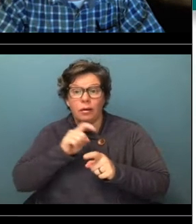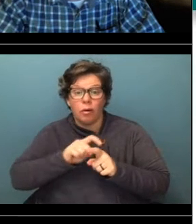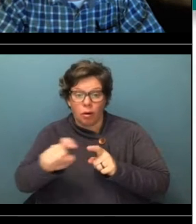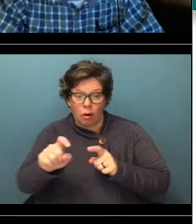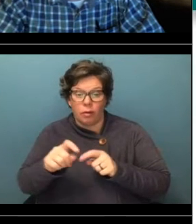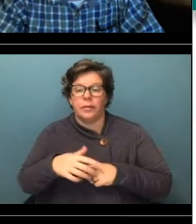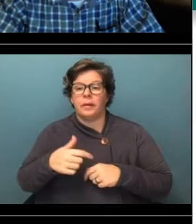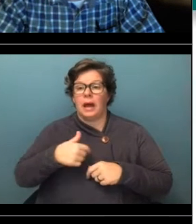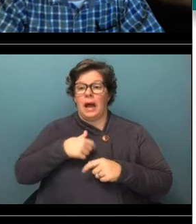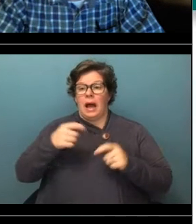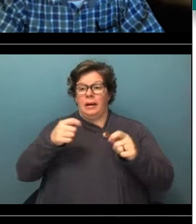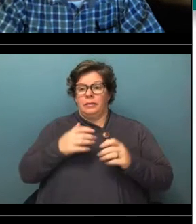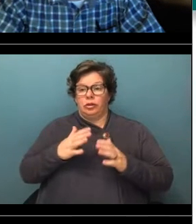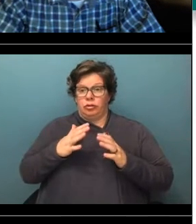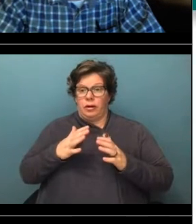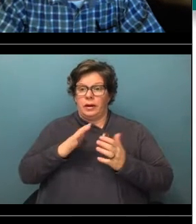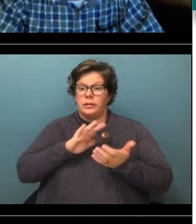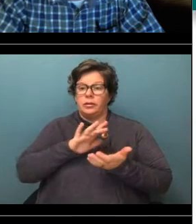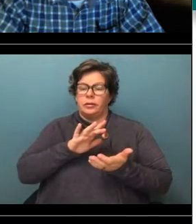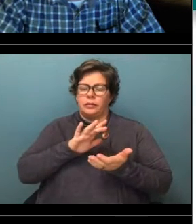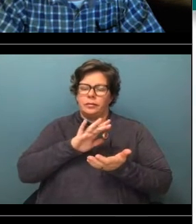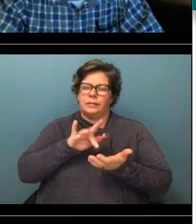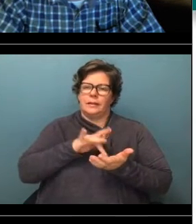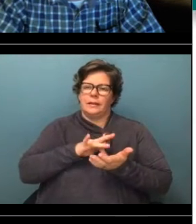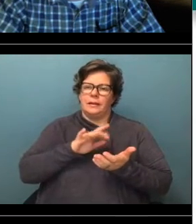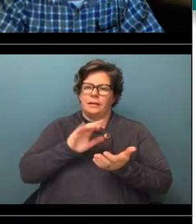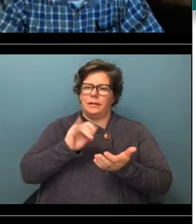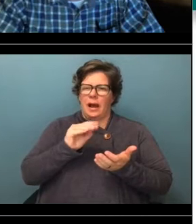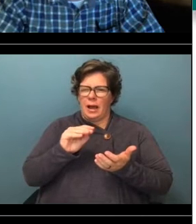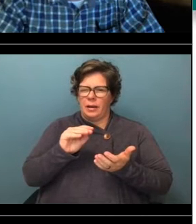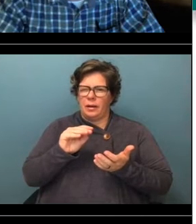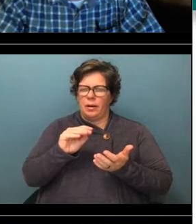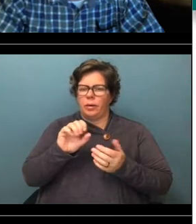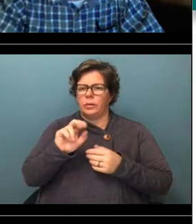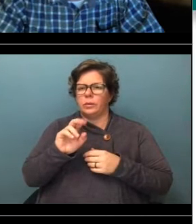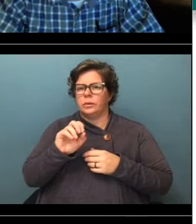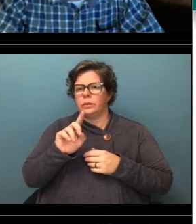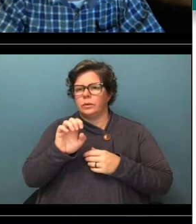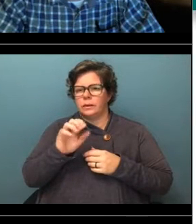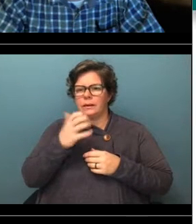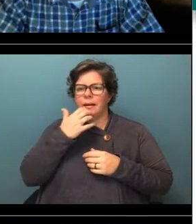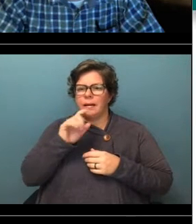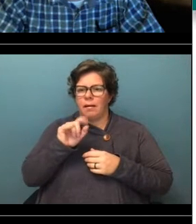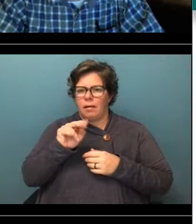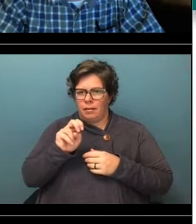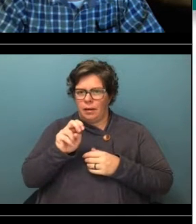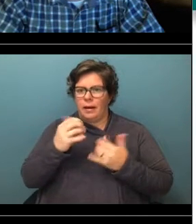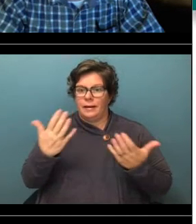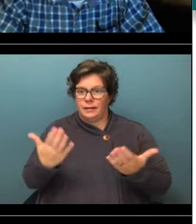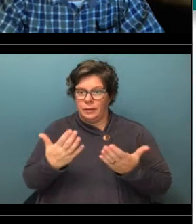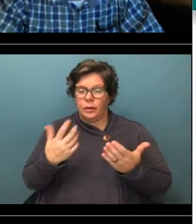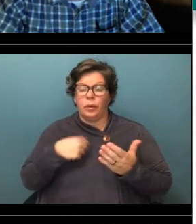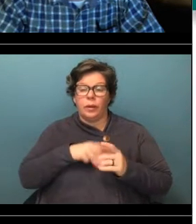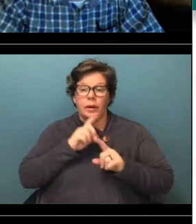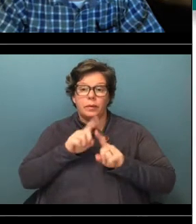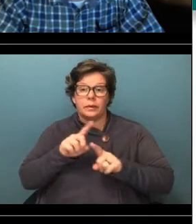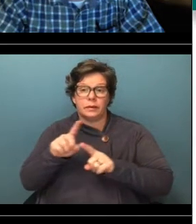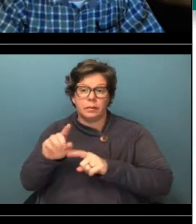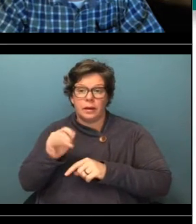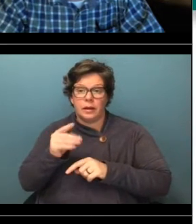the director of Idaho Crisis and Suicide Hotline. And right now in Idaho, we are responding to